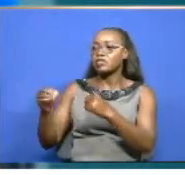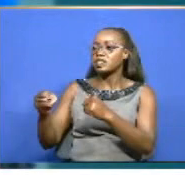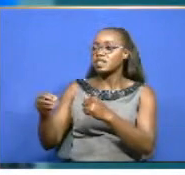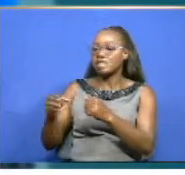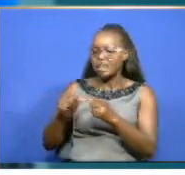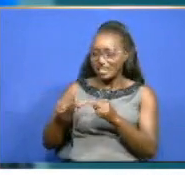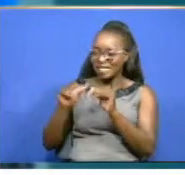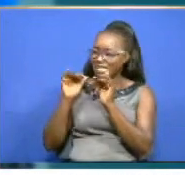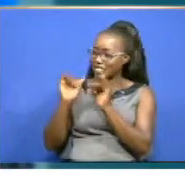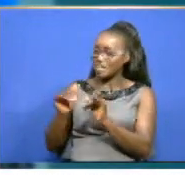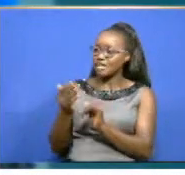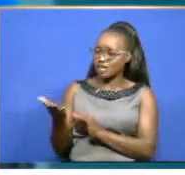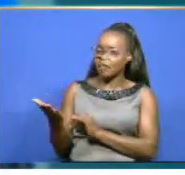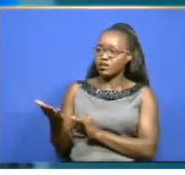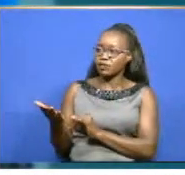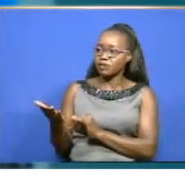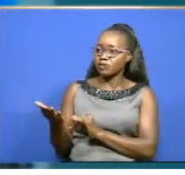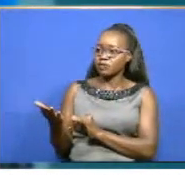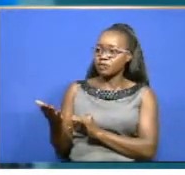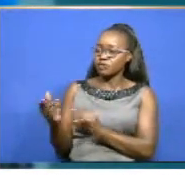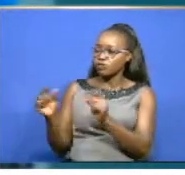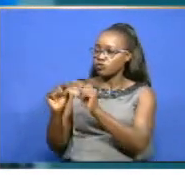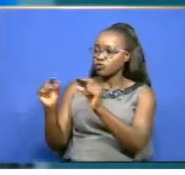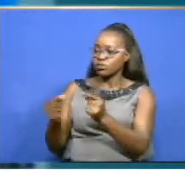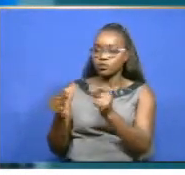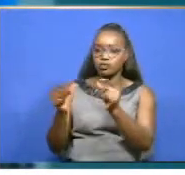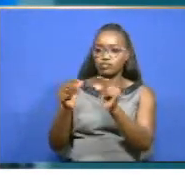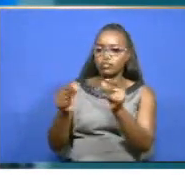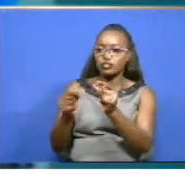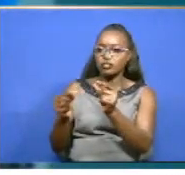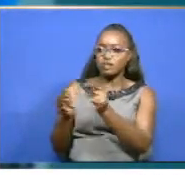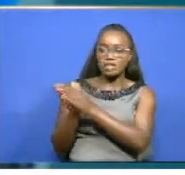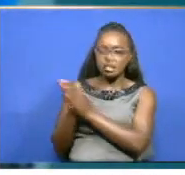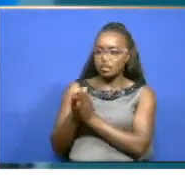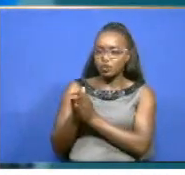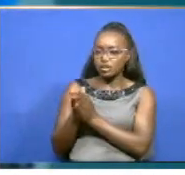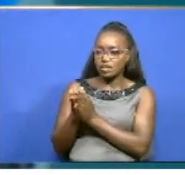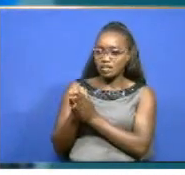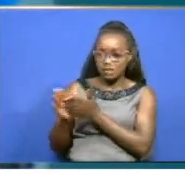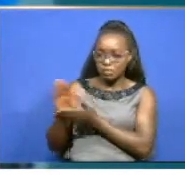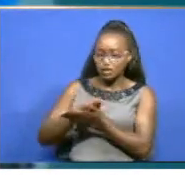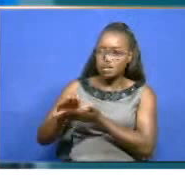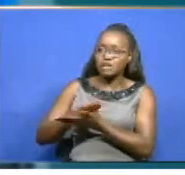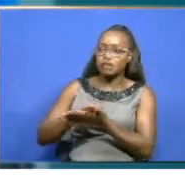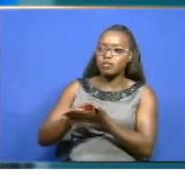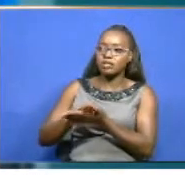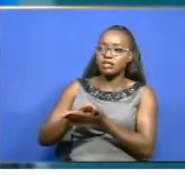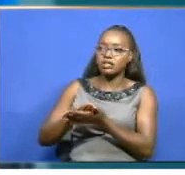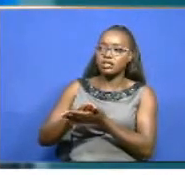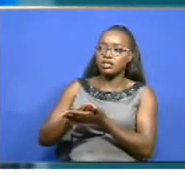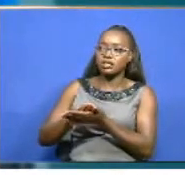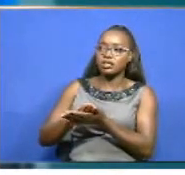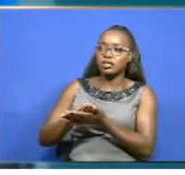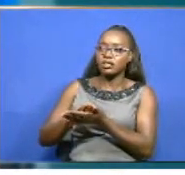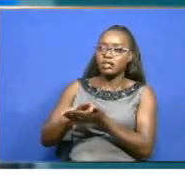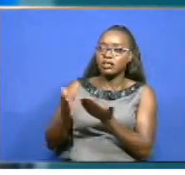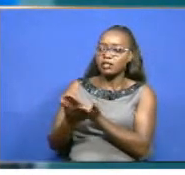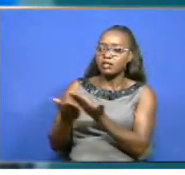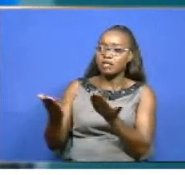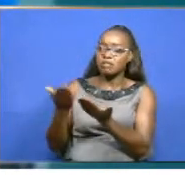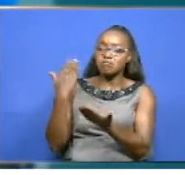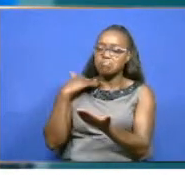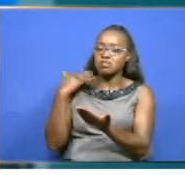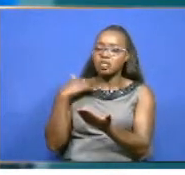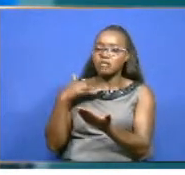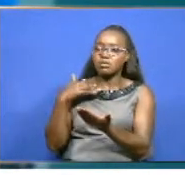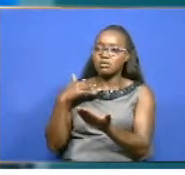continue to remain there. So that categorization is a narrative that has been established by these thugs